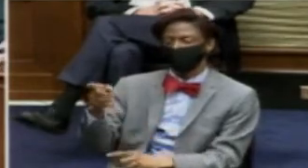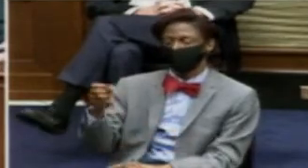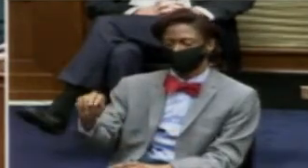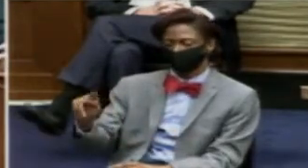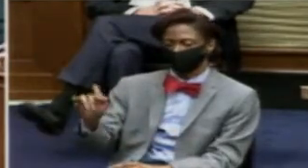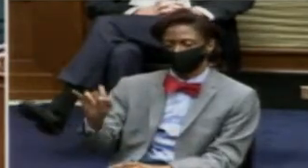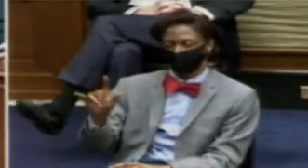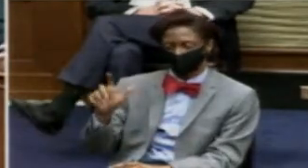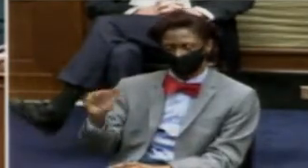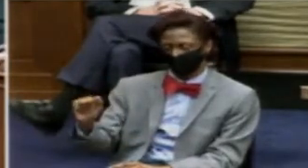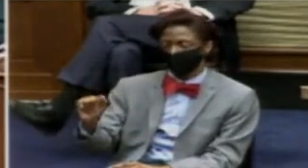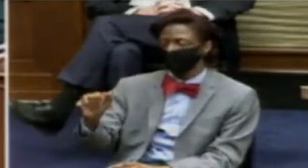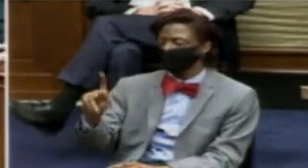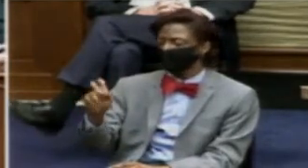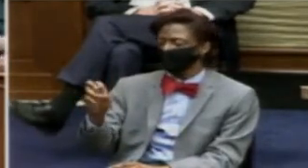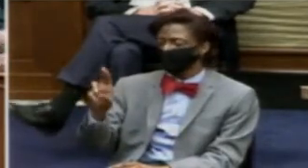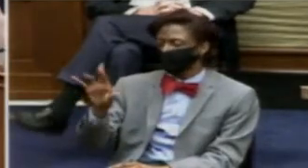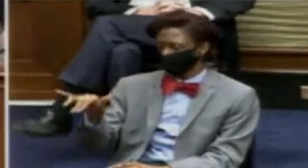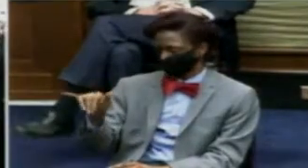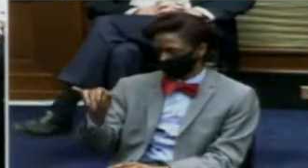is now recognized. Mr. Keller.